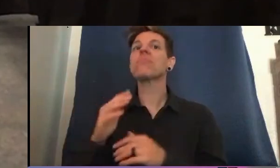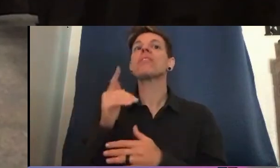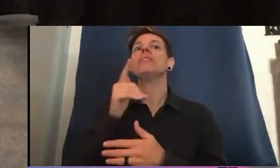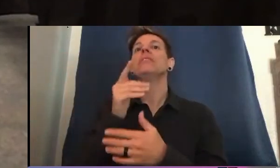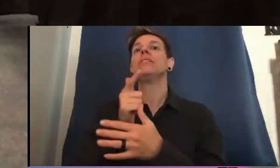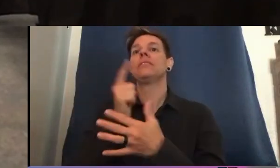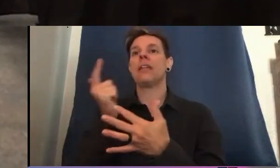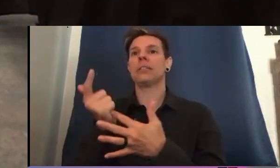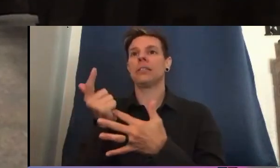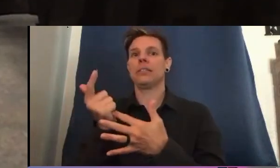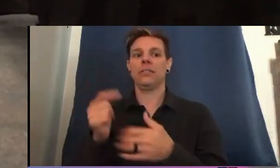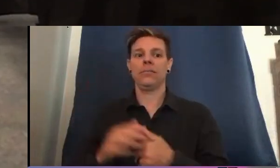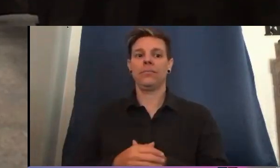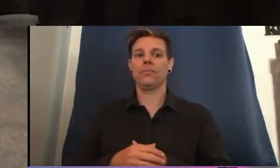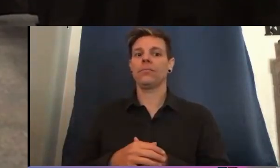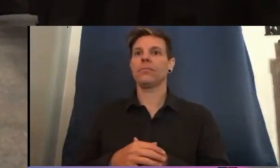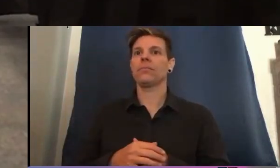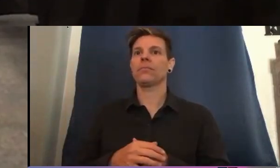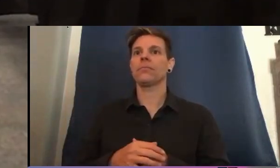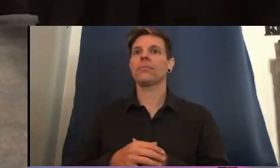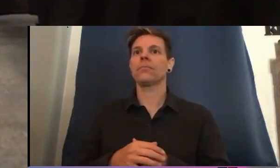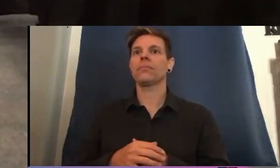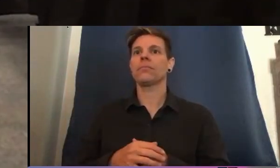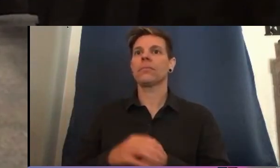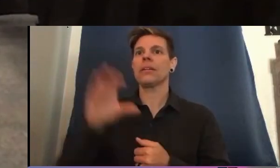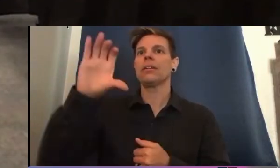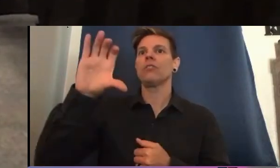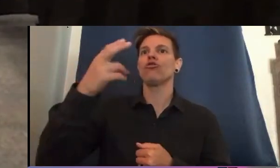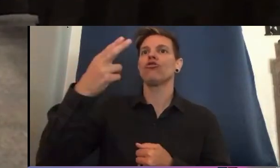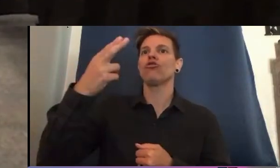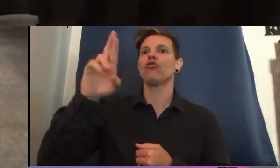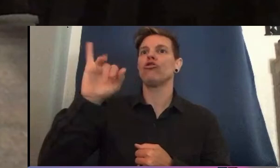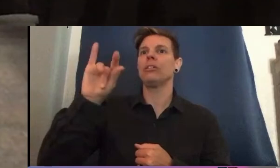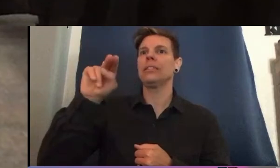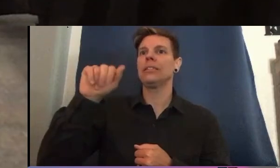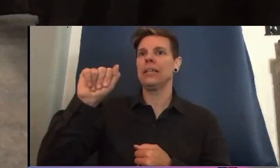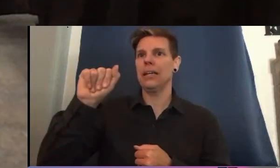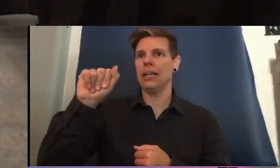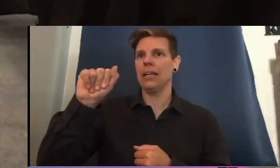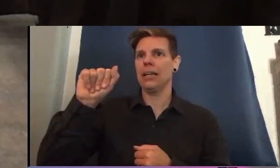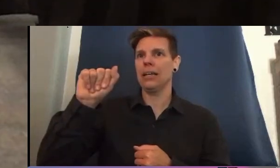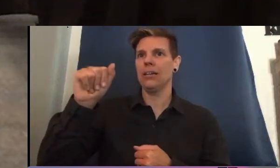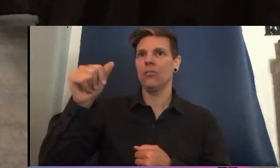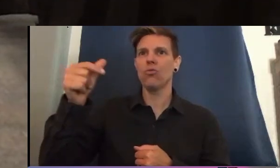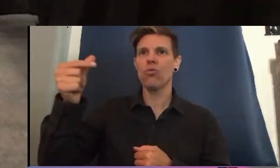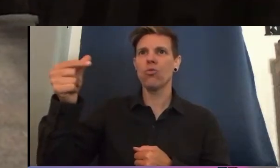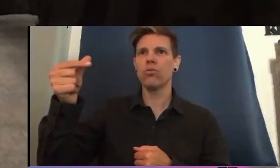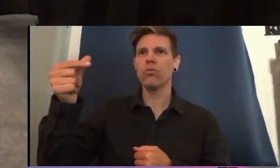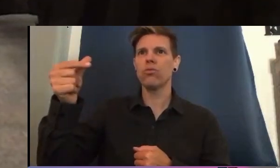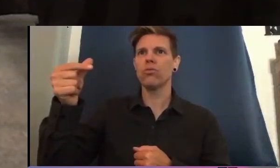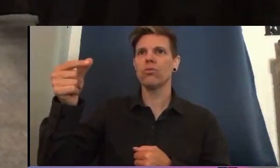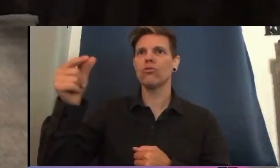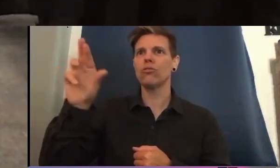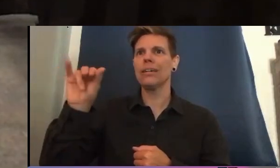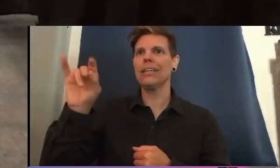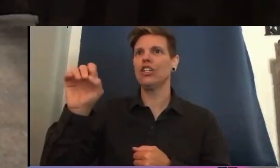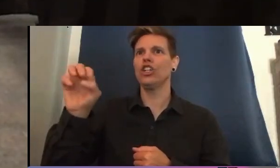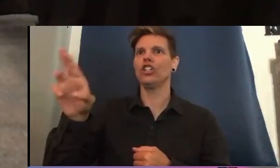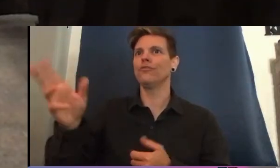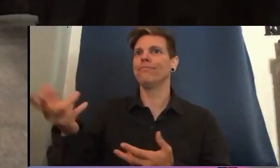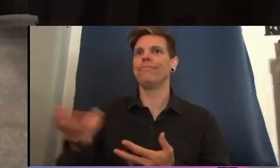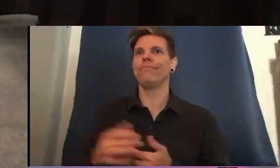is Kristen Grenier. Kristen, are you there? Yes, I am. Thank you. Good